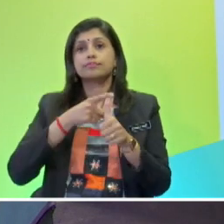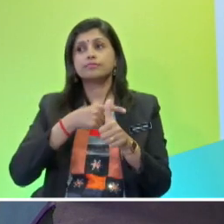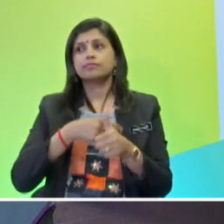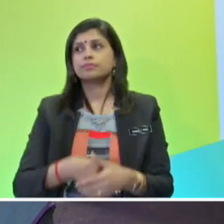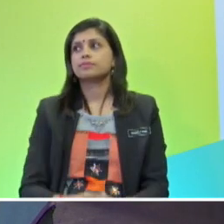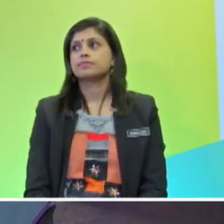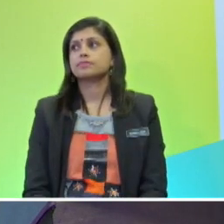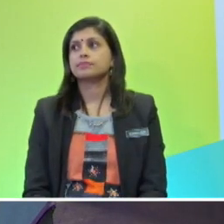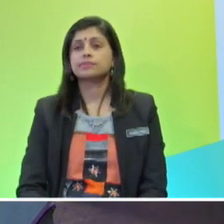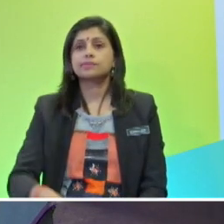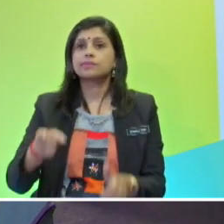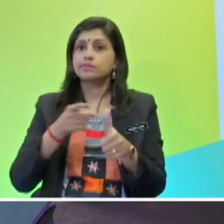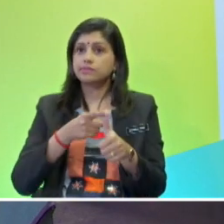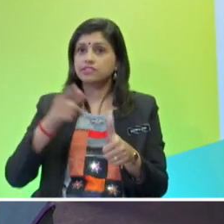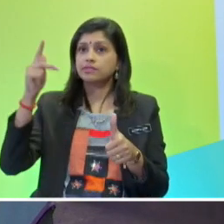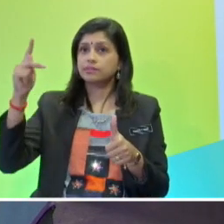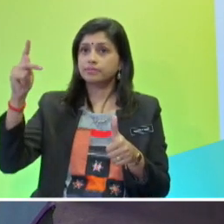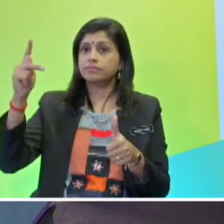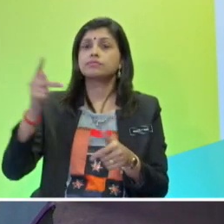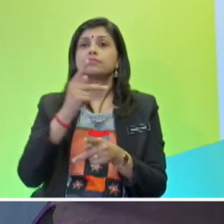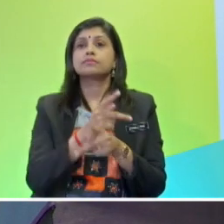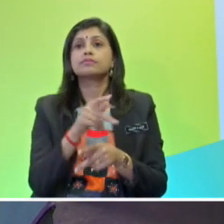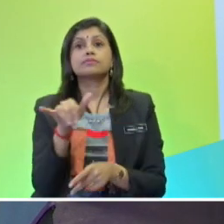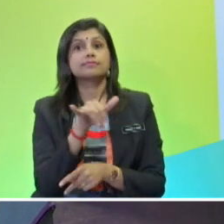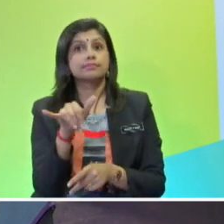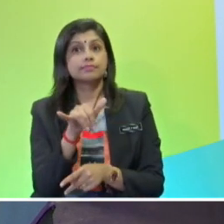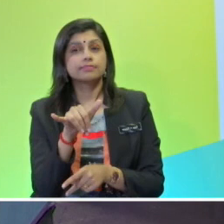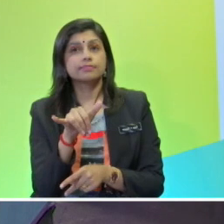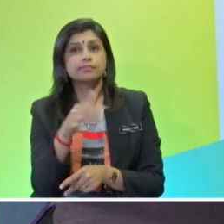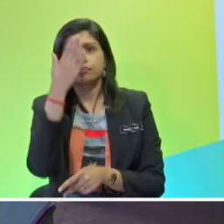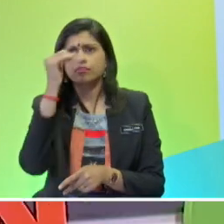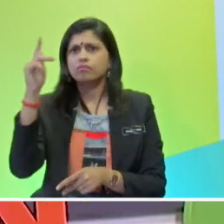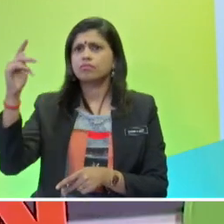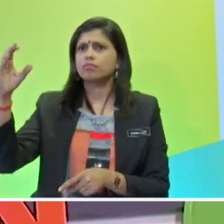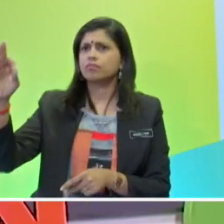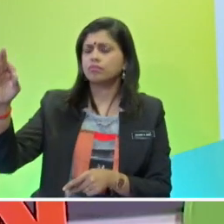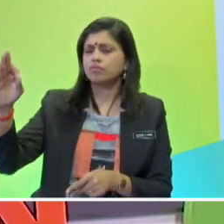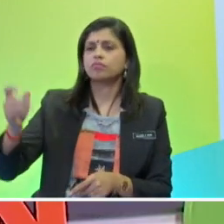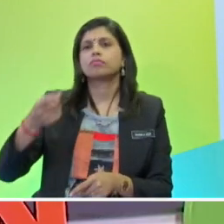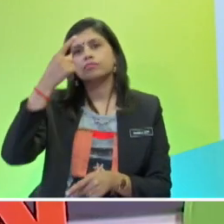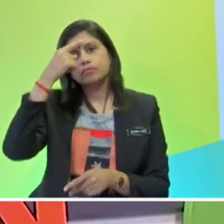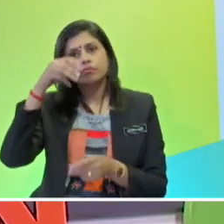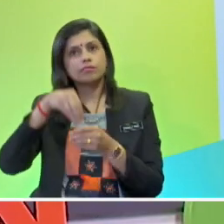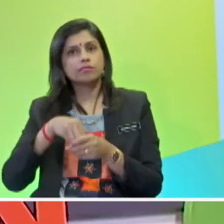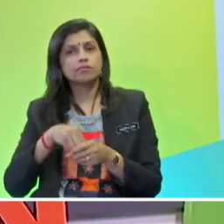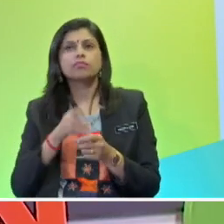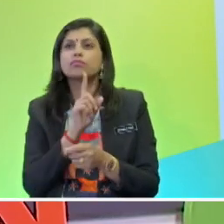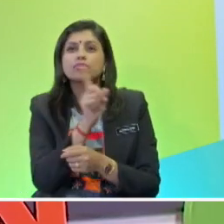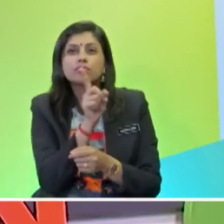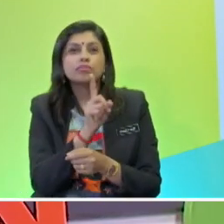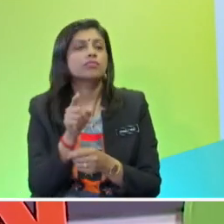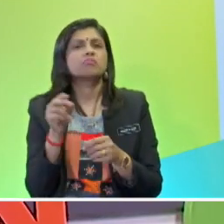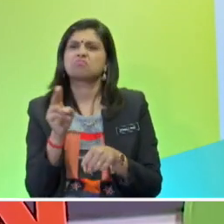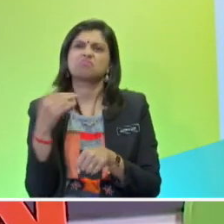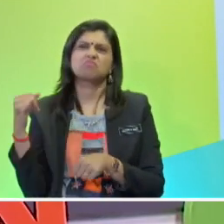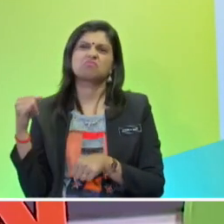5. emphasizing the KCF method because Yes. in exam we can't do the diagram because it's taking too long time to solve using